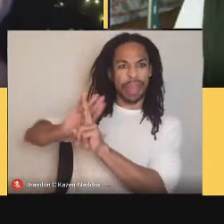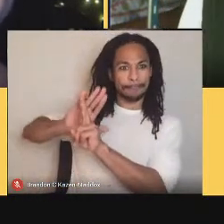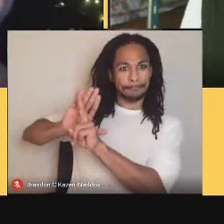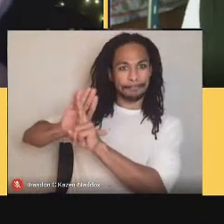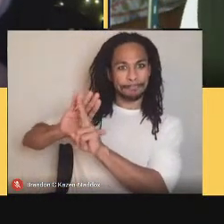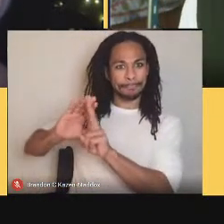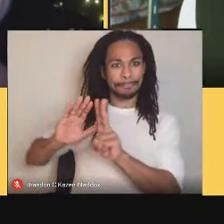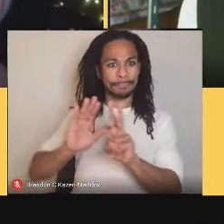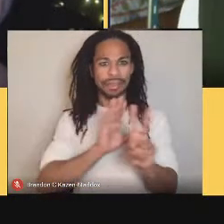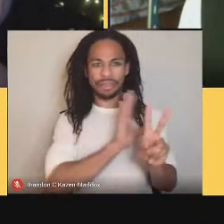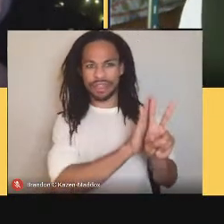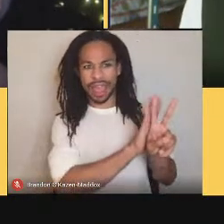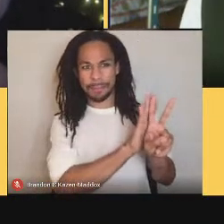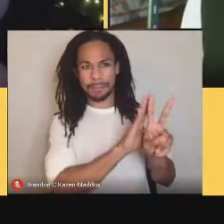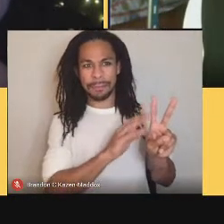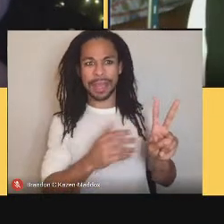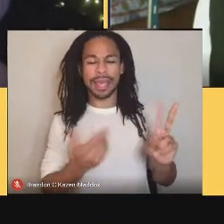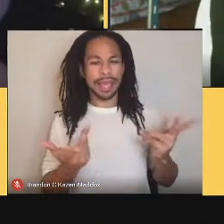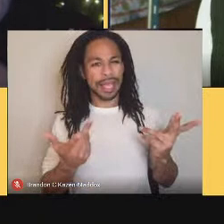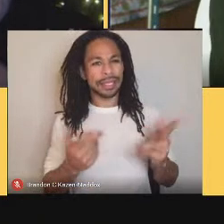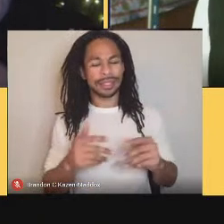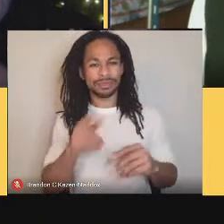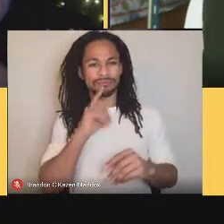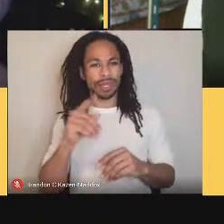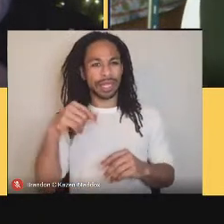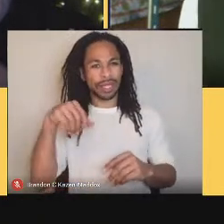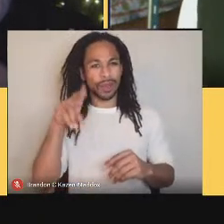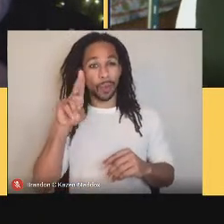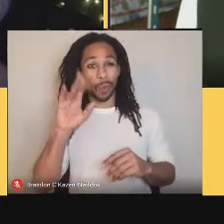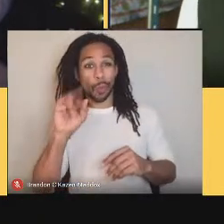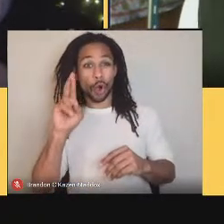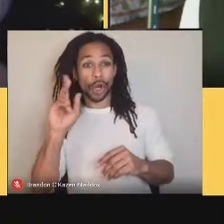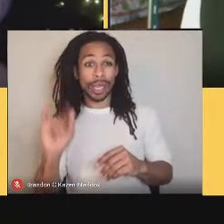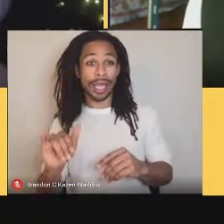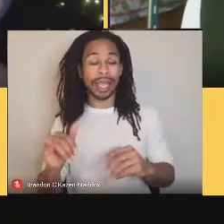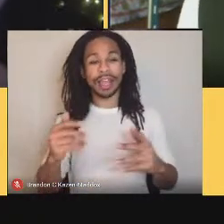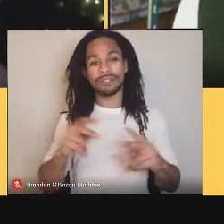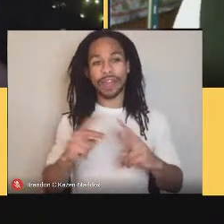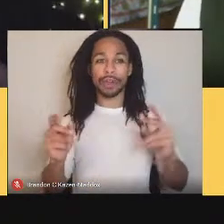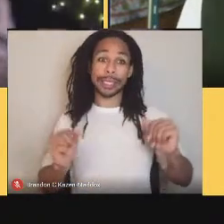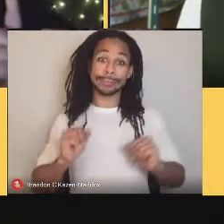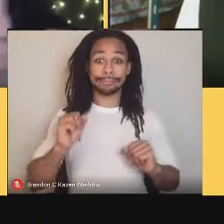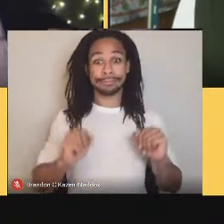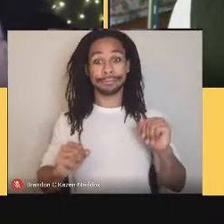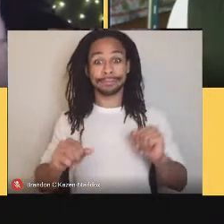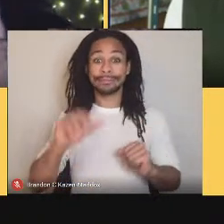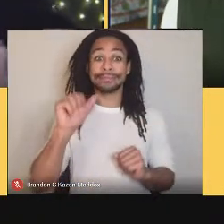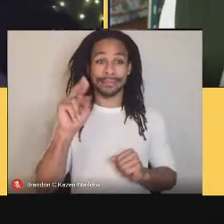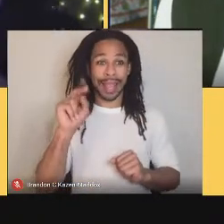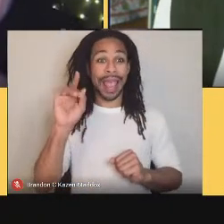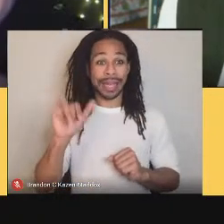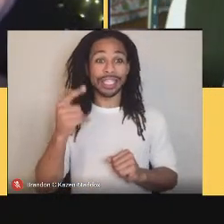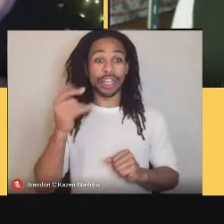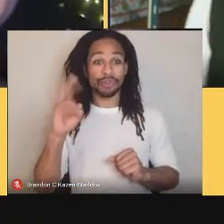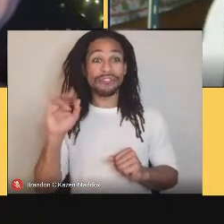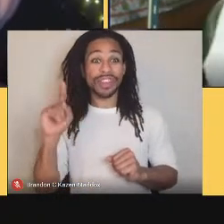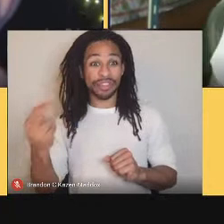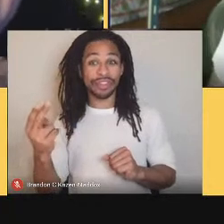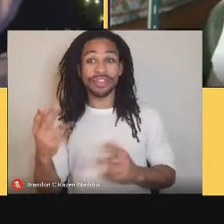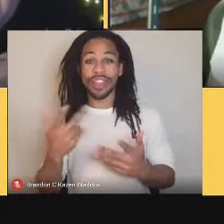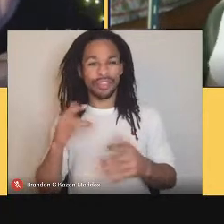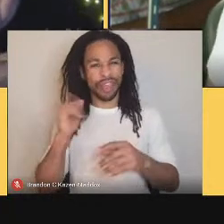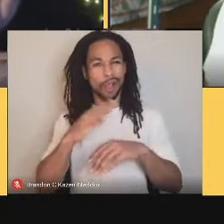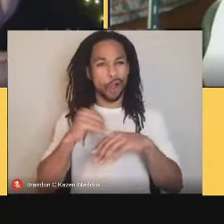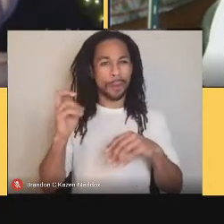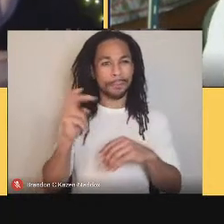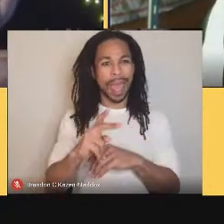it's quirky. It's silly. It's very Andy Griffith, you know, kind of a callback to kind of that world